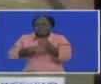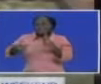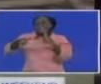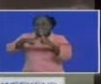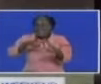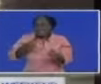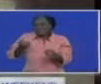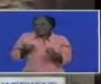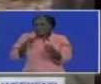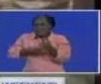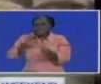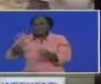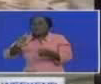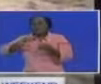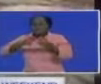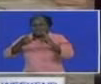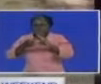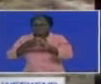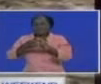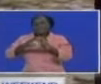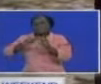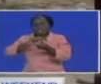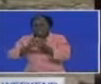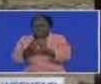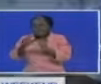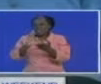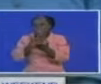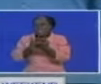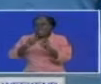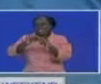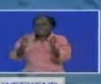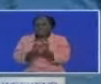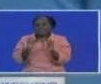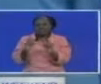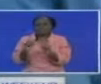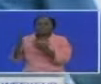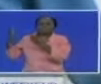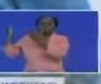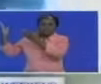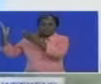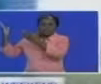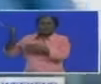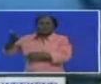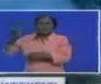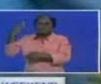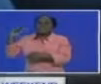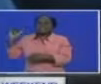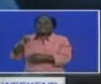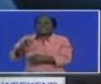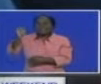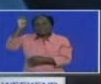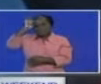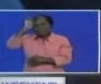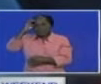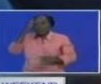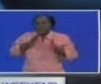wives. Relatives turned against those that did not share their tribe. Rosemary Njuguna, a former resident of Eldoret, had to